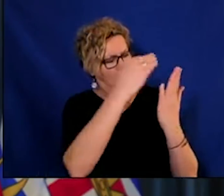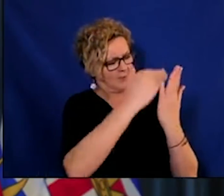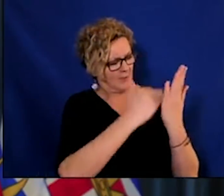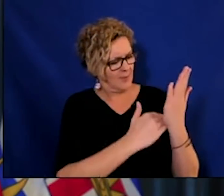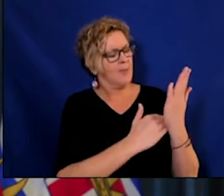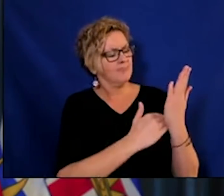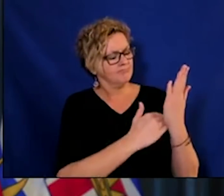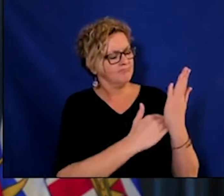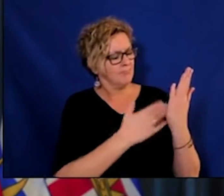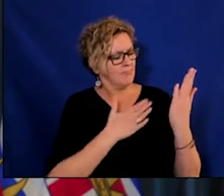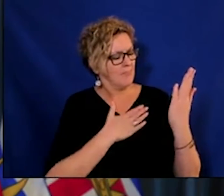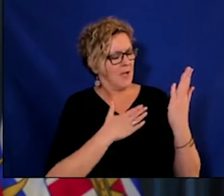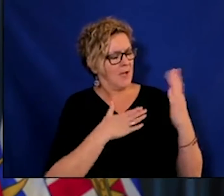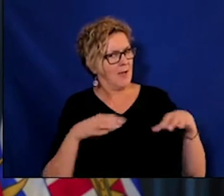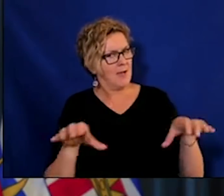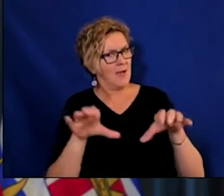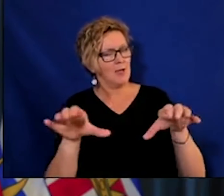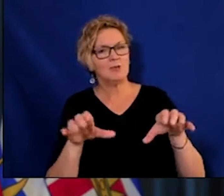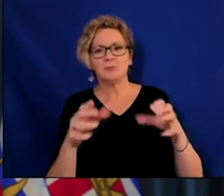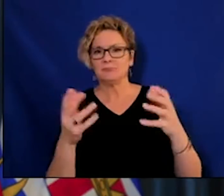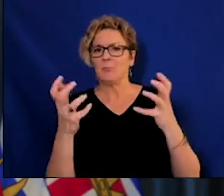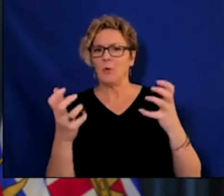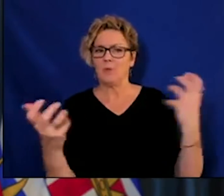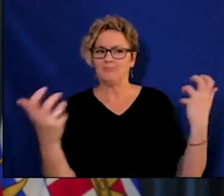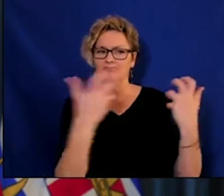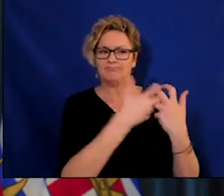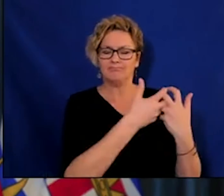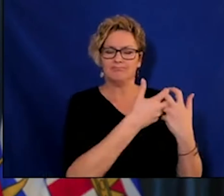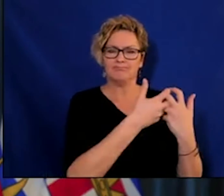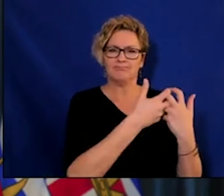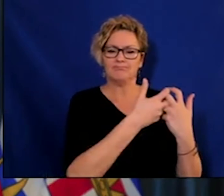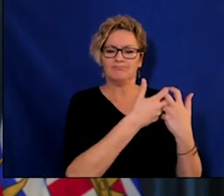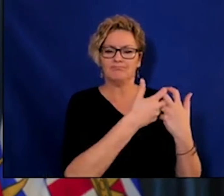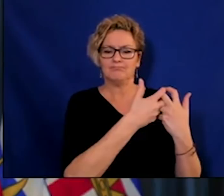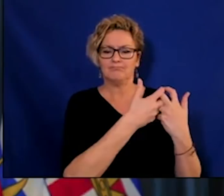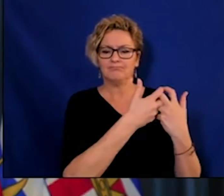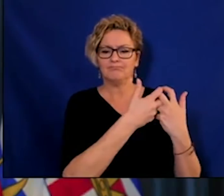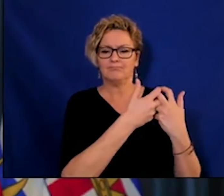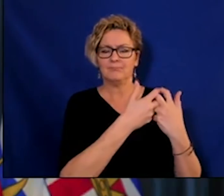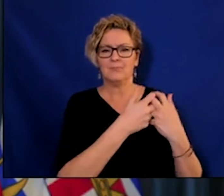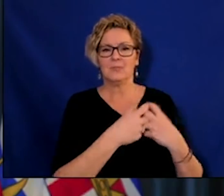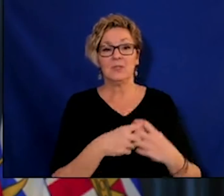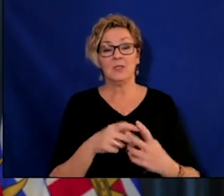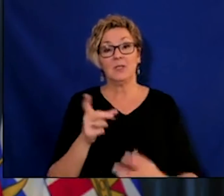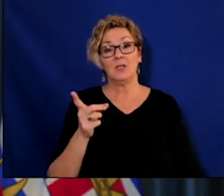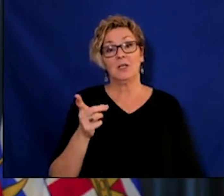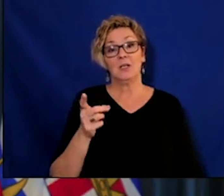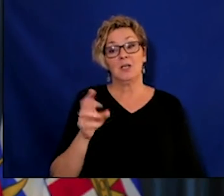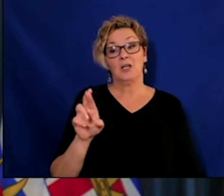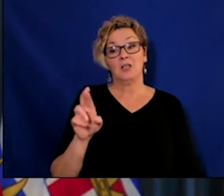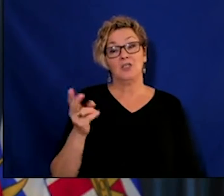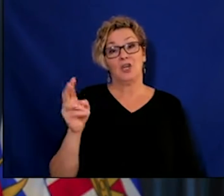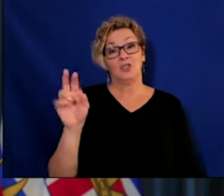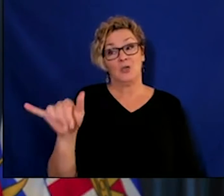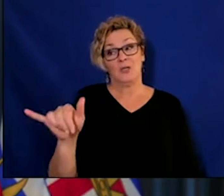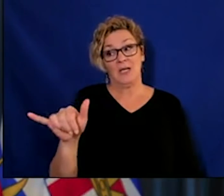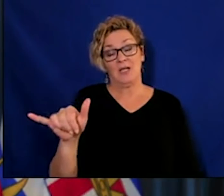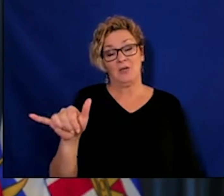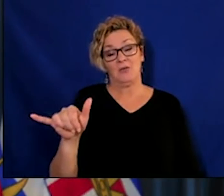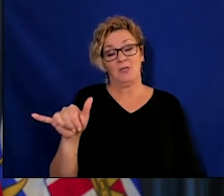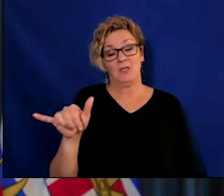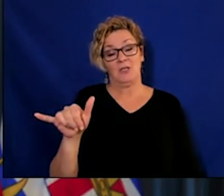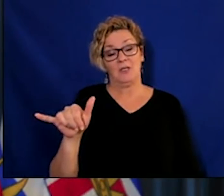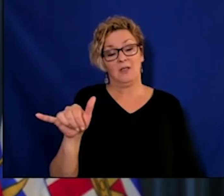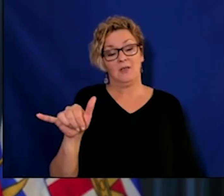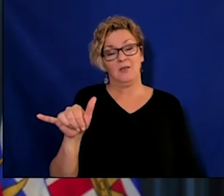support public health in its efforts to help people deal with COVID-19. I don't think Dr. Henry would be making new